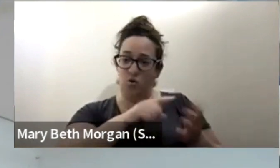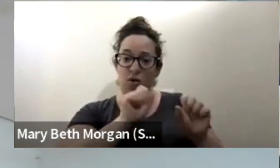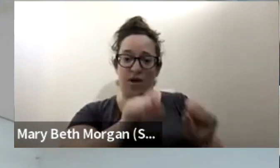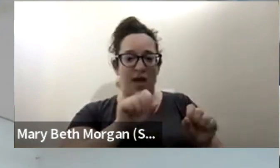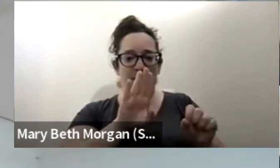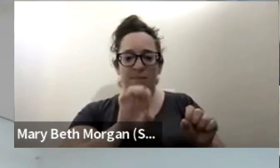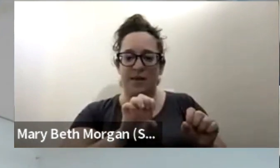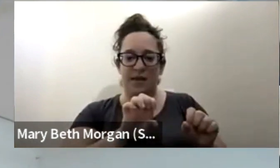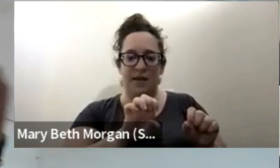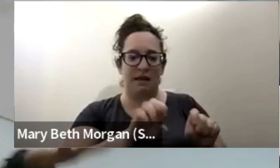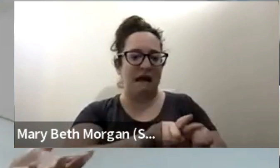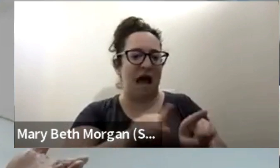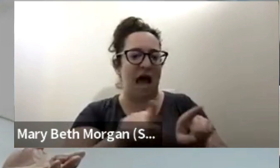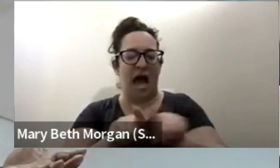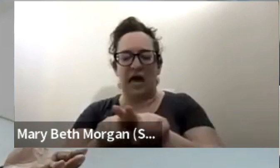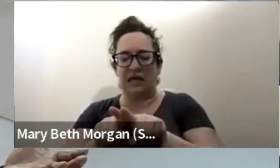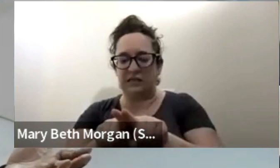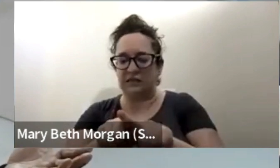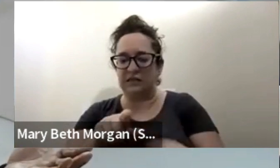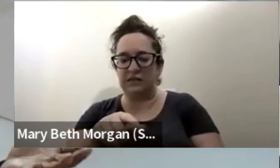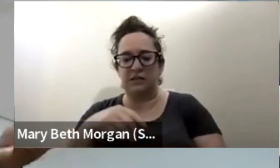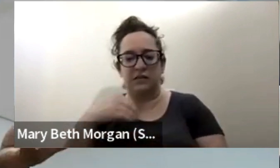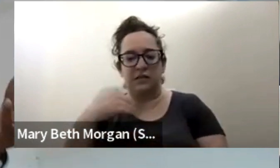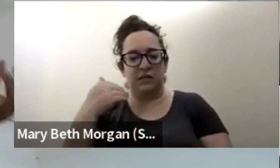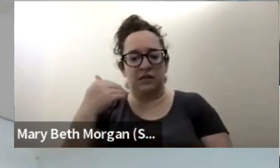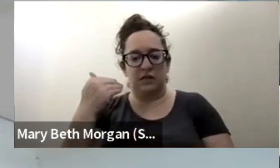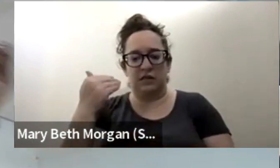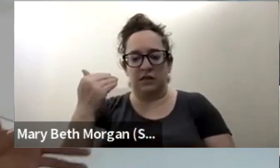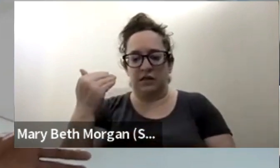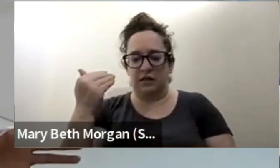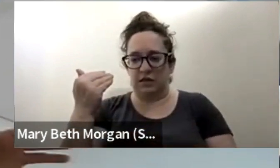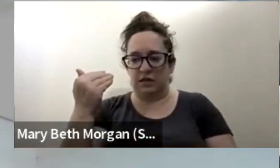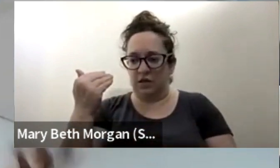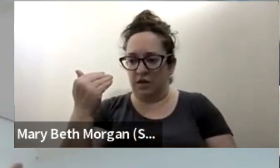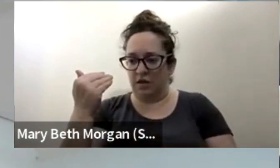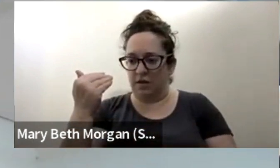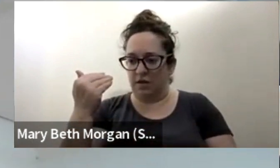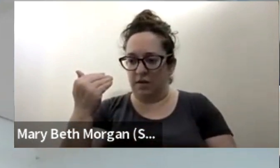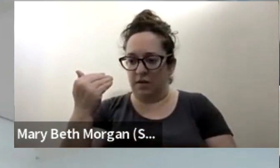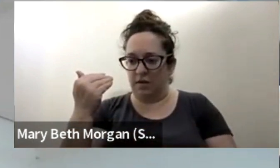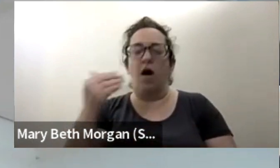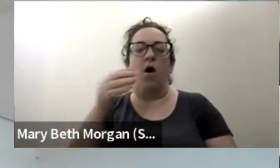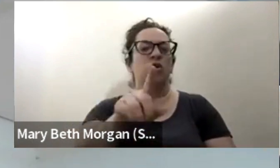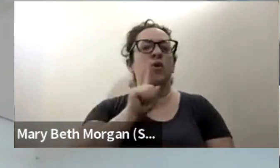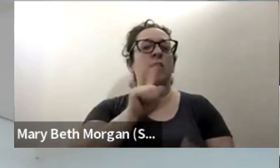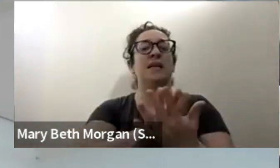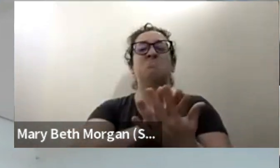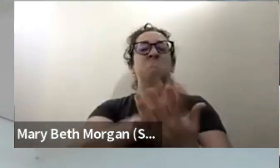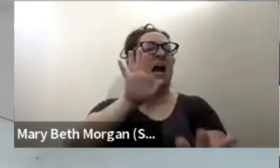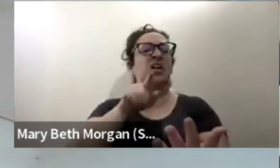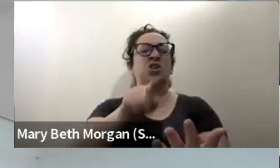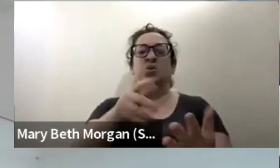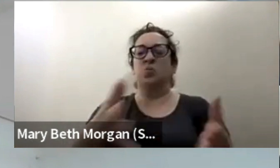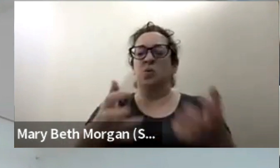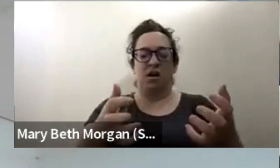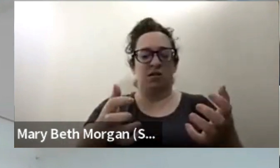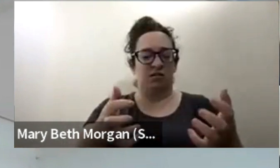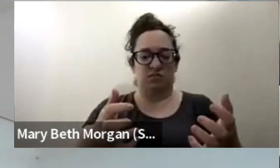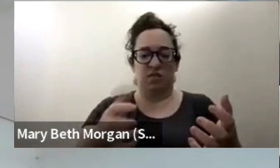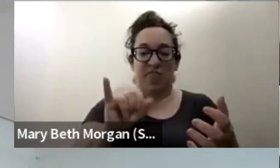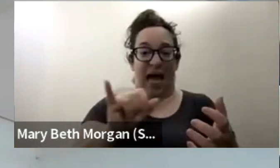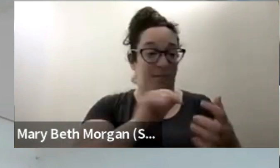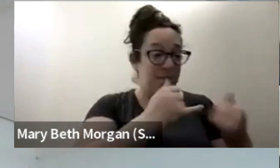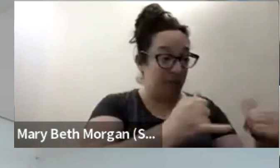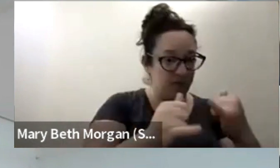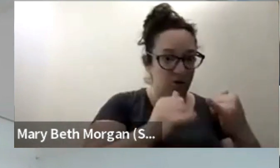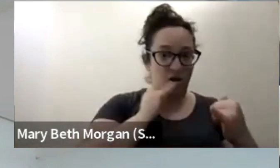you want, it was playing Rosalind that made you want to become a drag king because of those layers and the